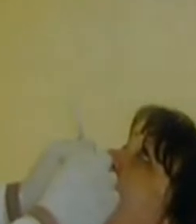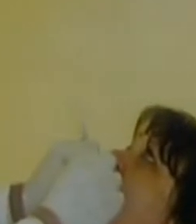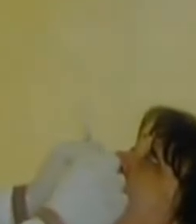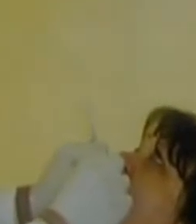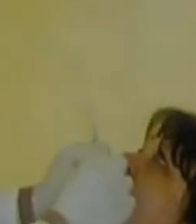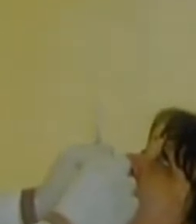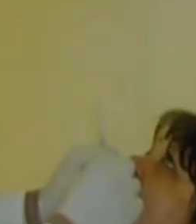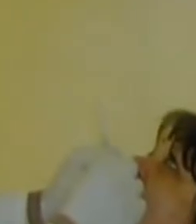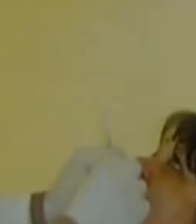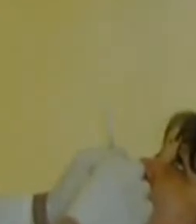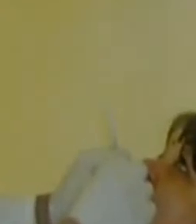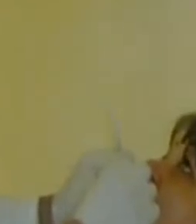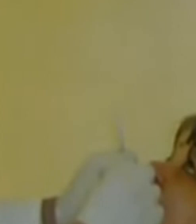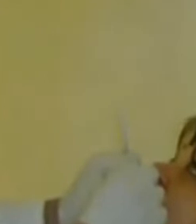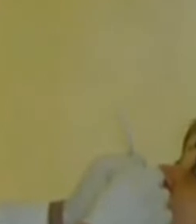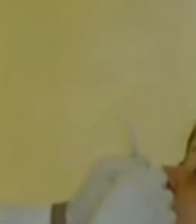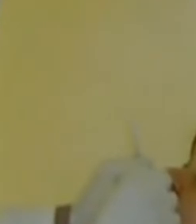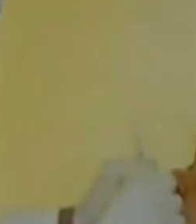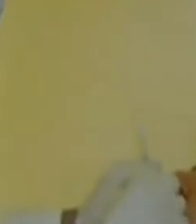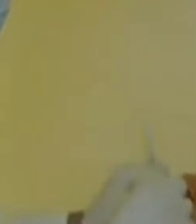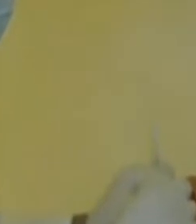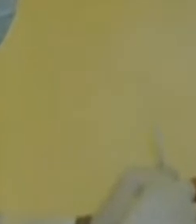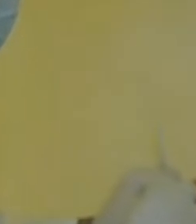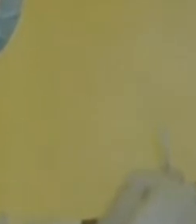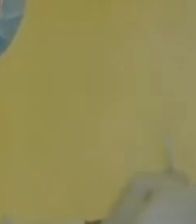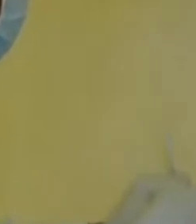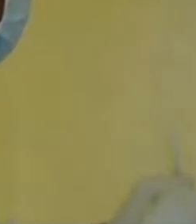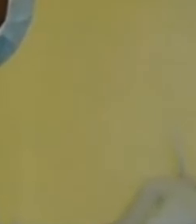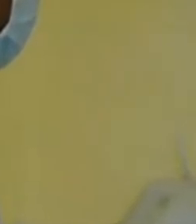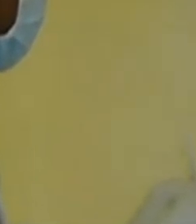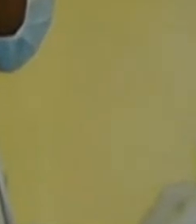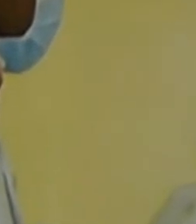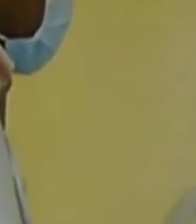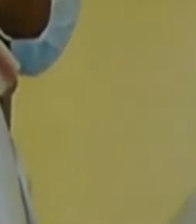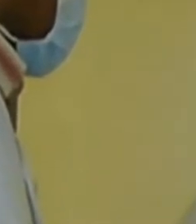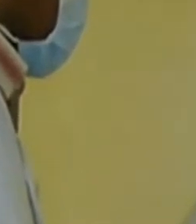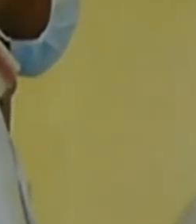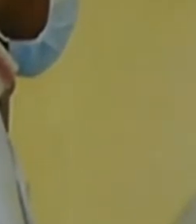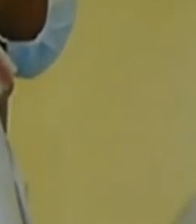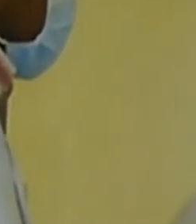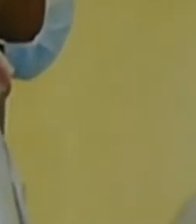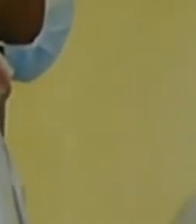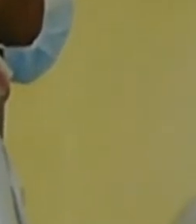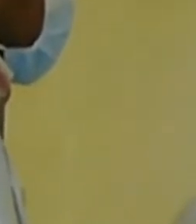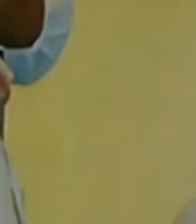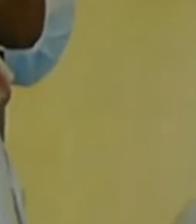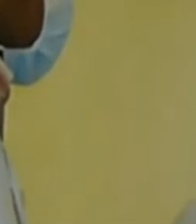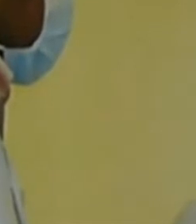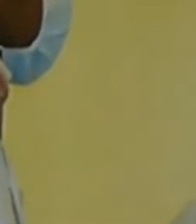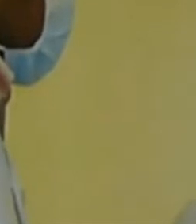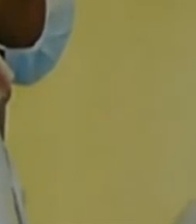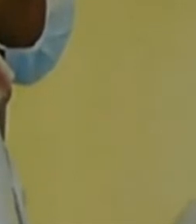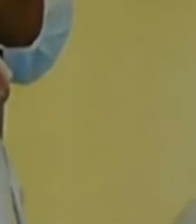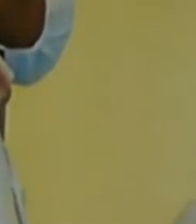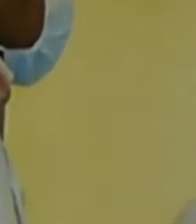practitioners in the sense of any other person that is practicing something related to health. We don't